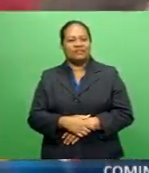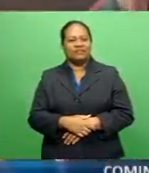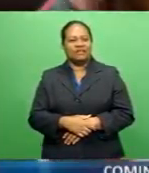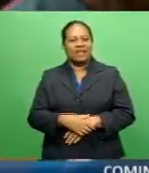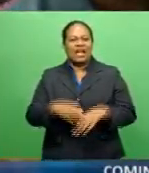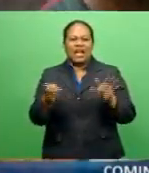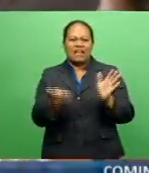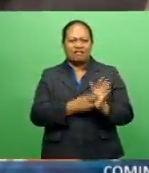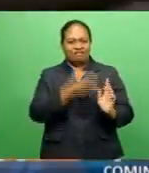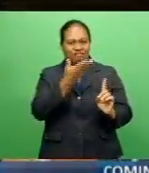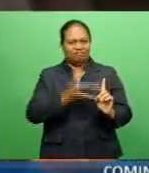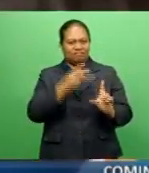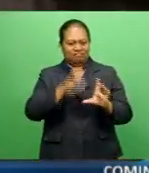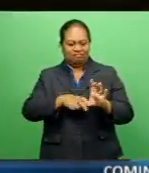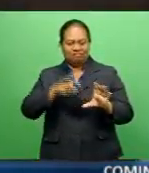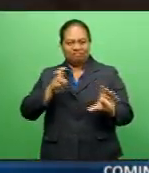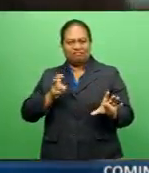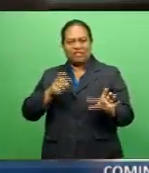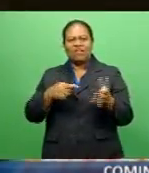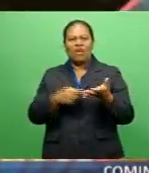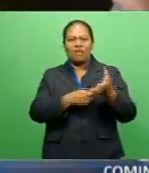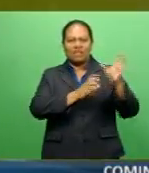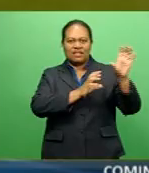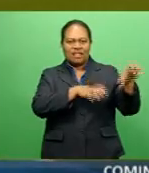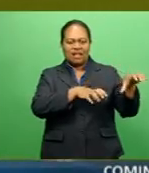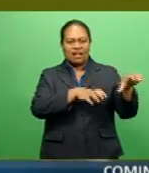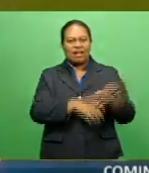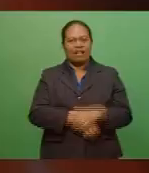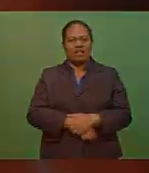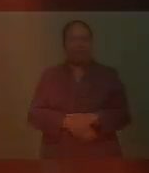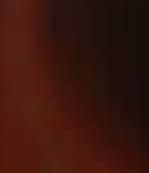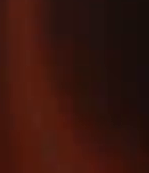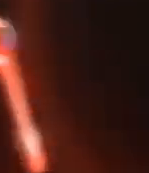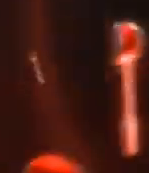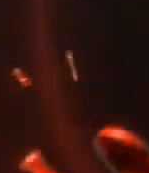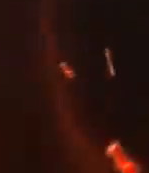And Nandolo re-signs with the Leicester Tigers. This and more coming up.